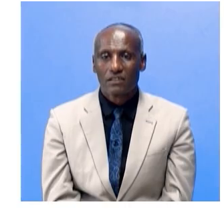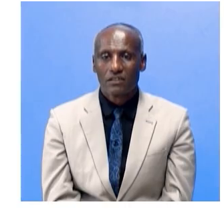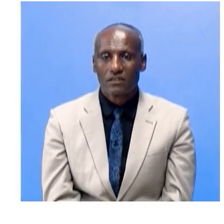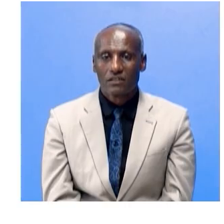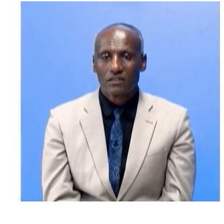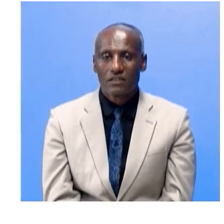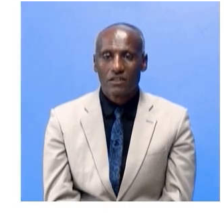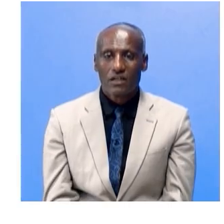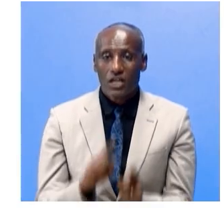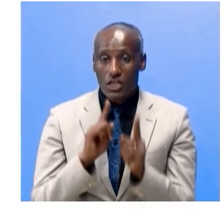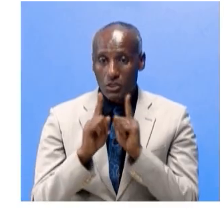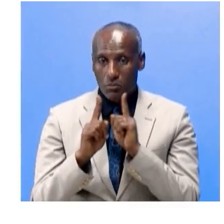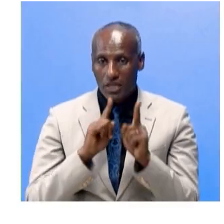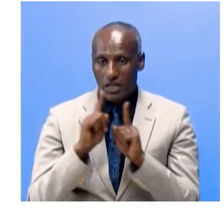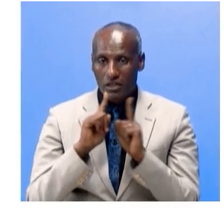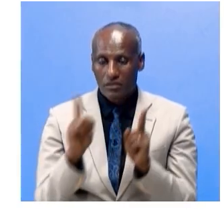speak